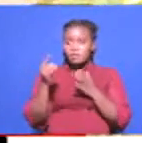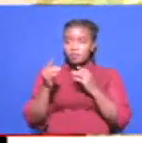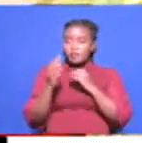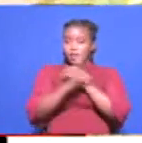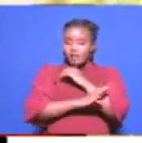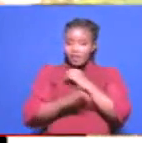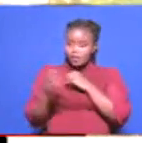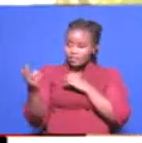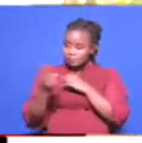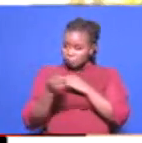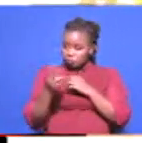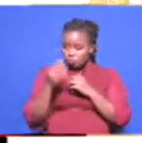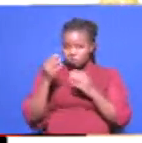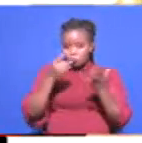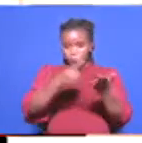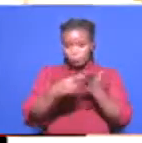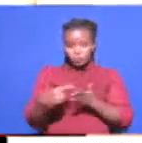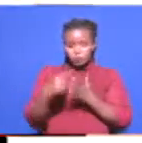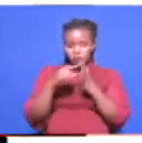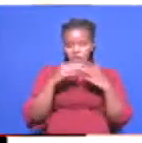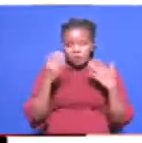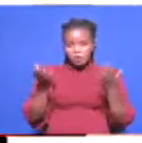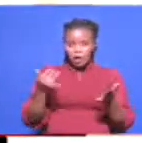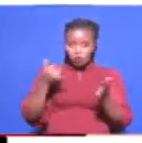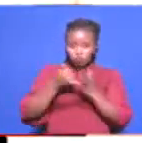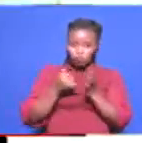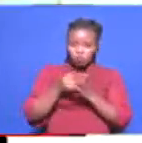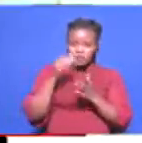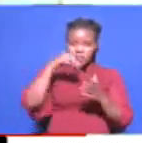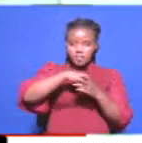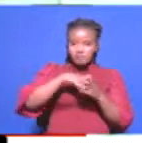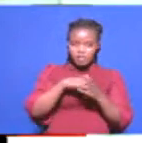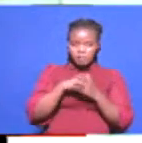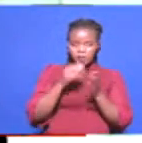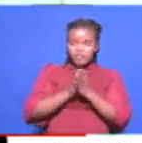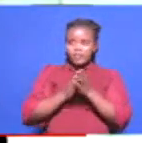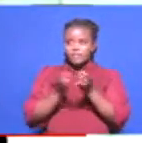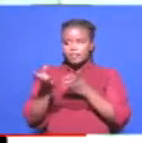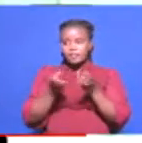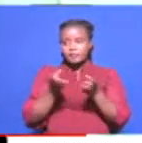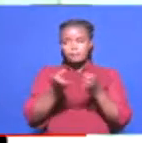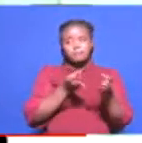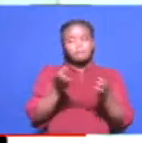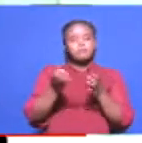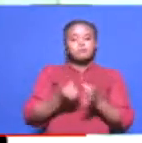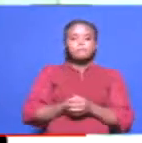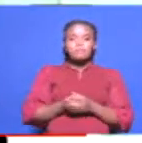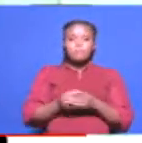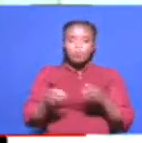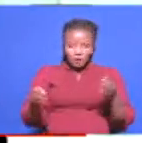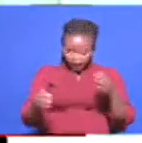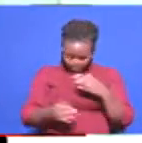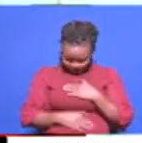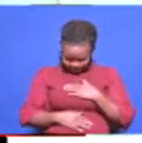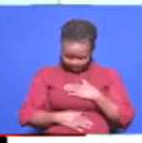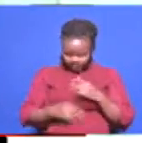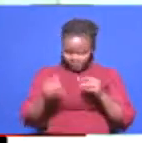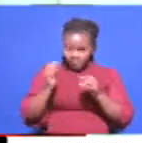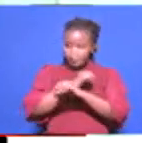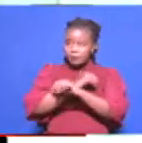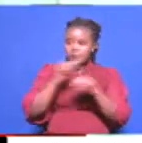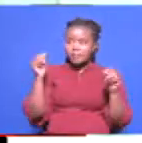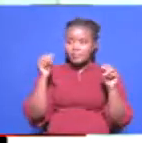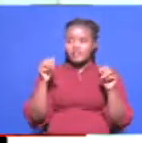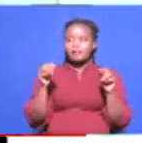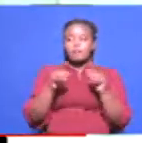to cooperate on trade and investment opportunities. His Excellency the President and the Special